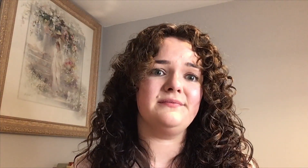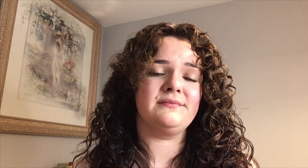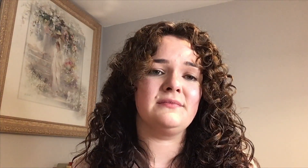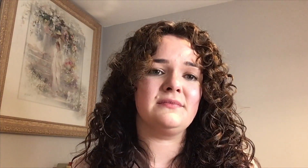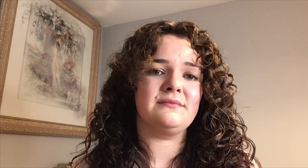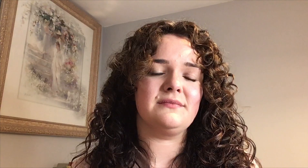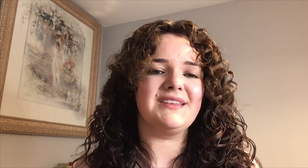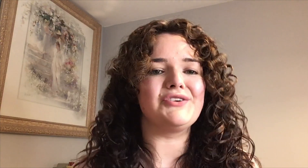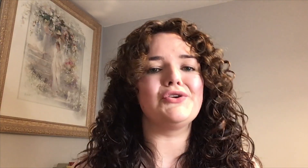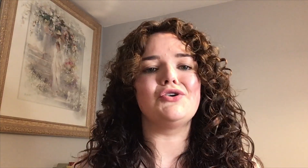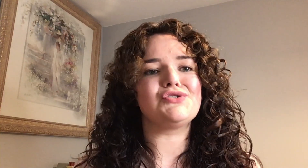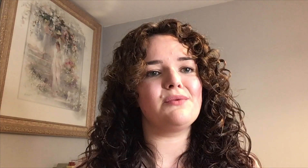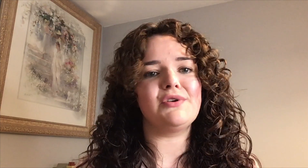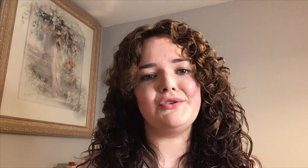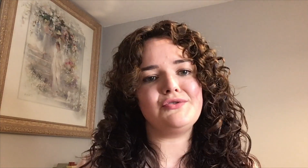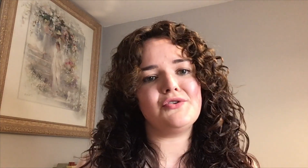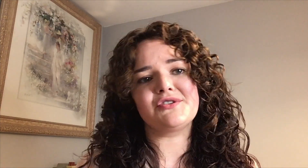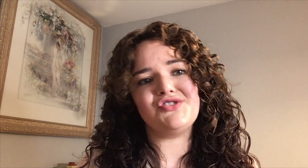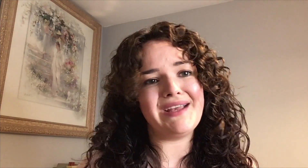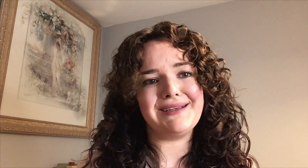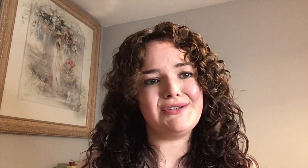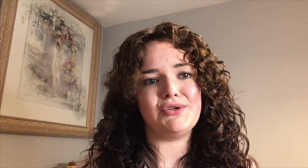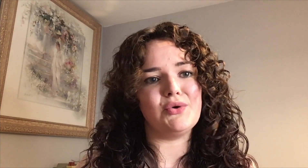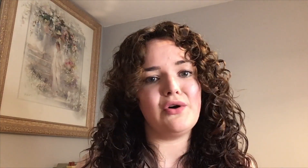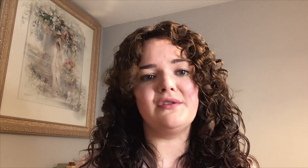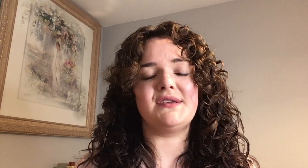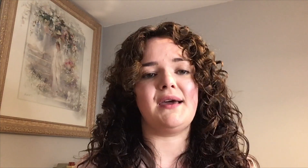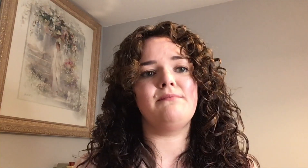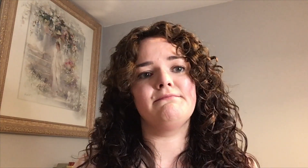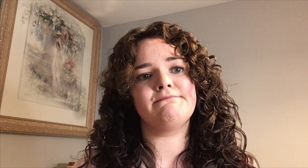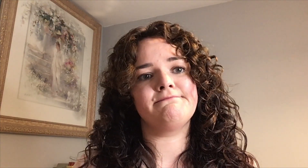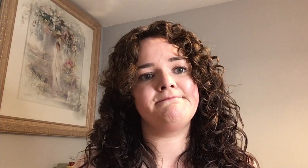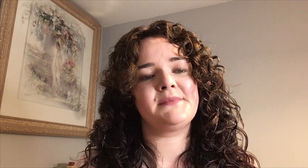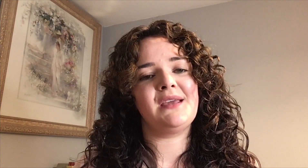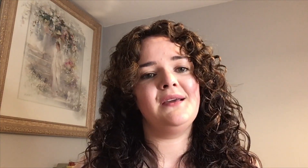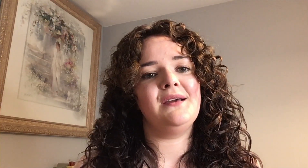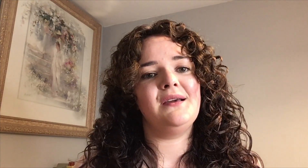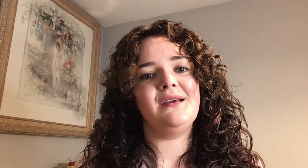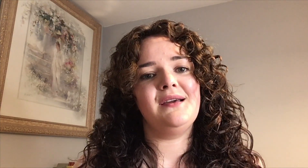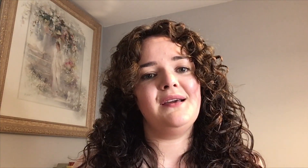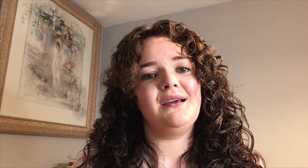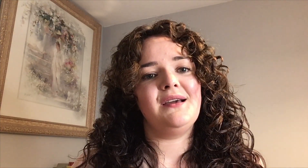fail. They're not someone who talks gently to you all the time.